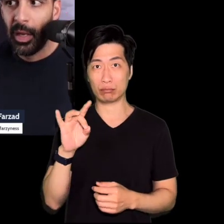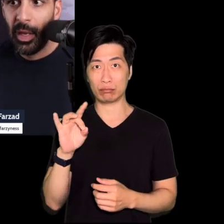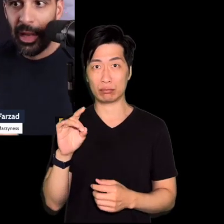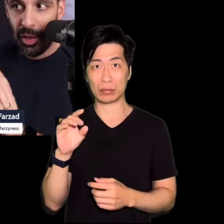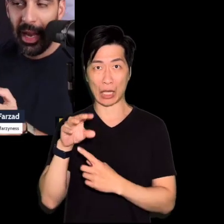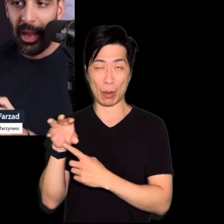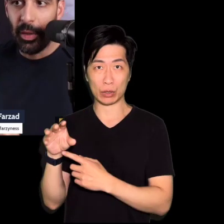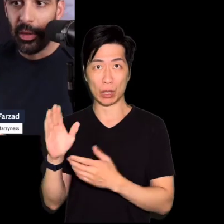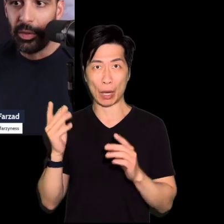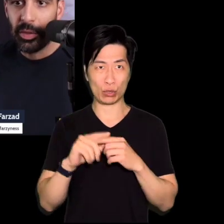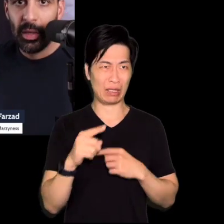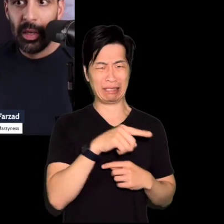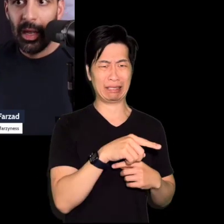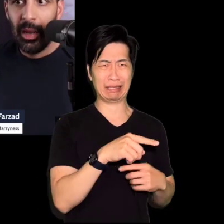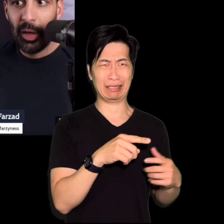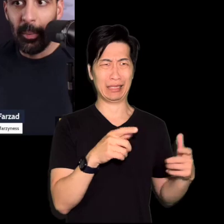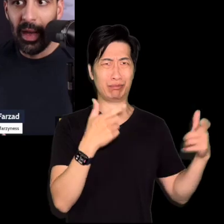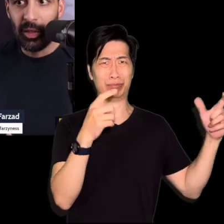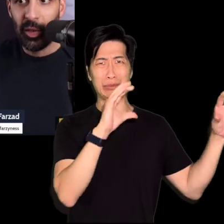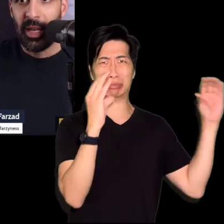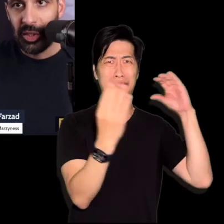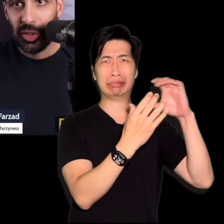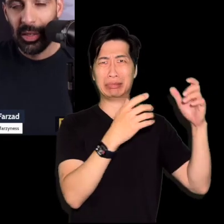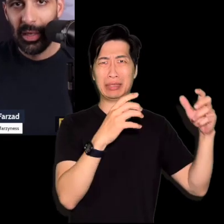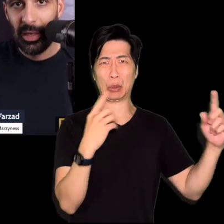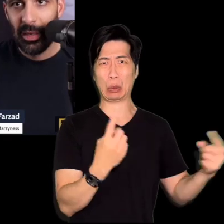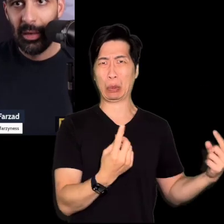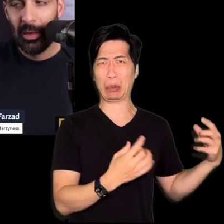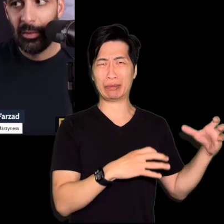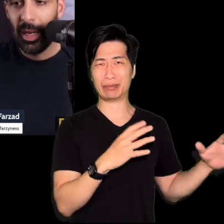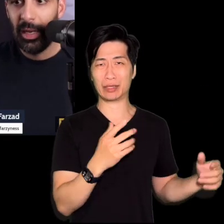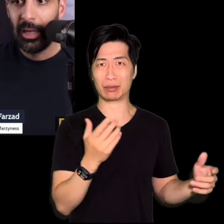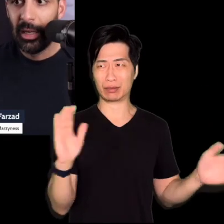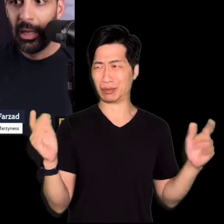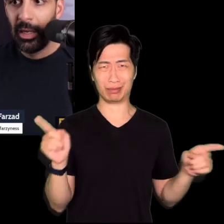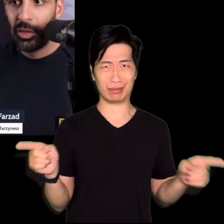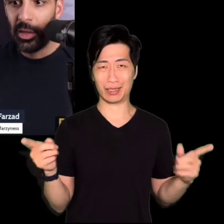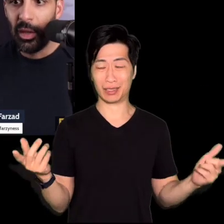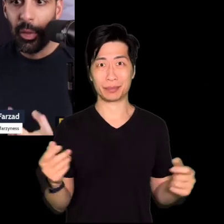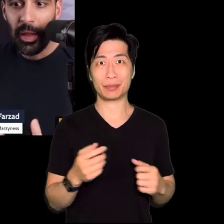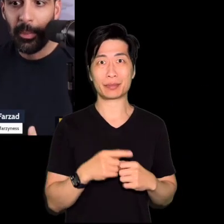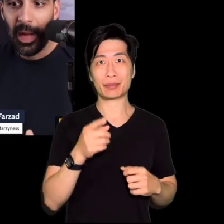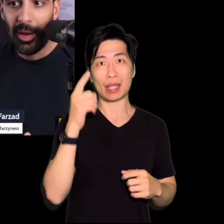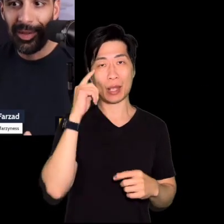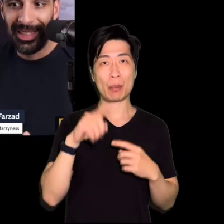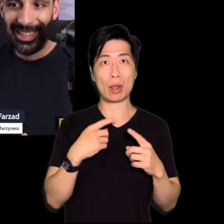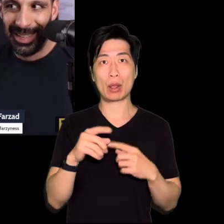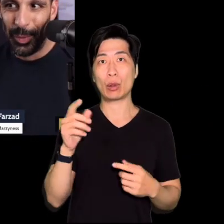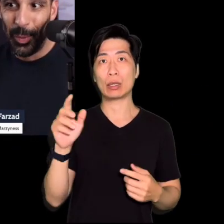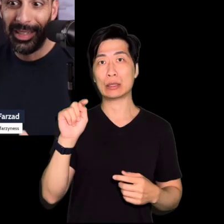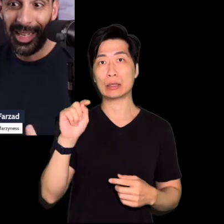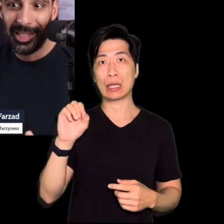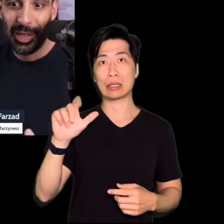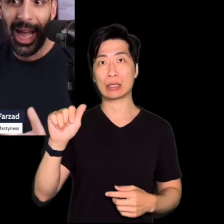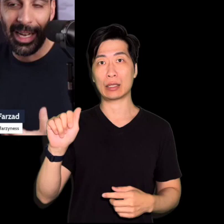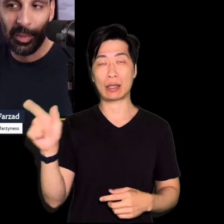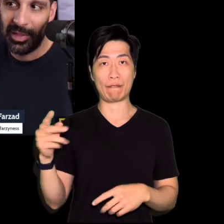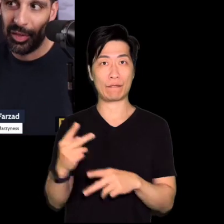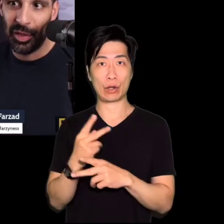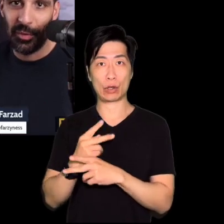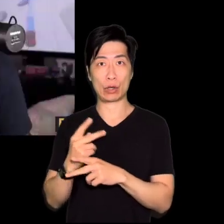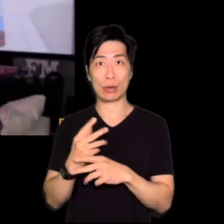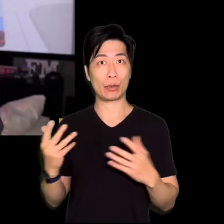ounce. And you need 8 of those compared to this, right? So then you think about what Tesla